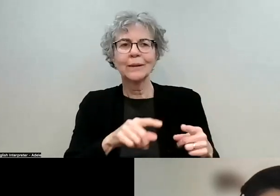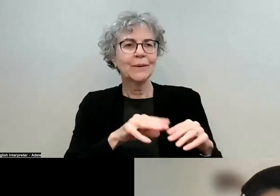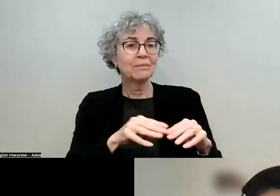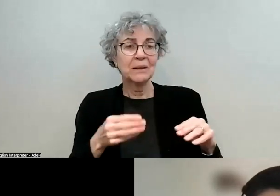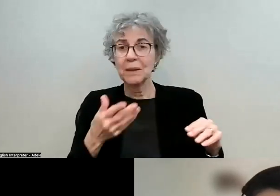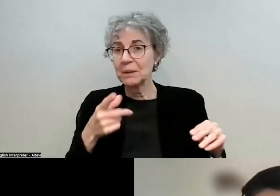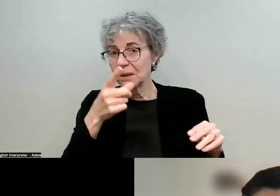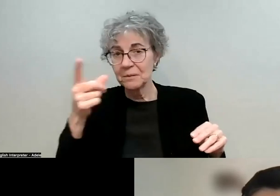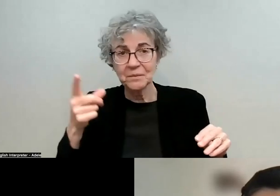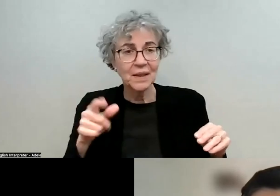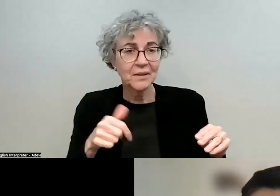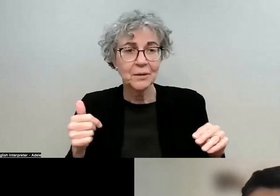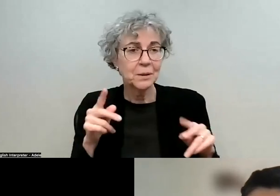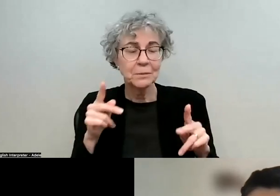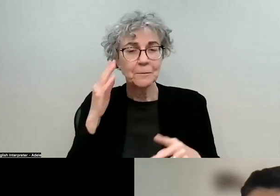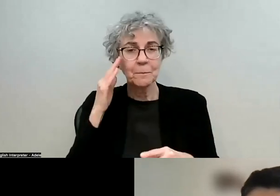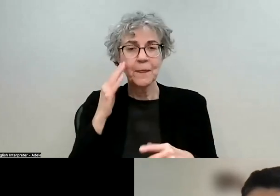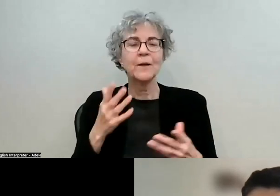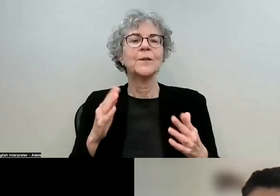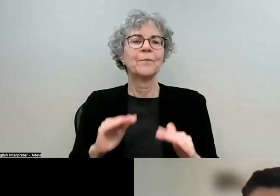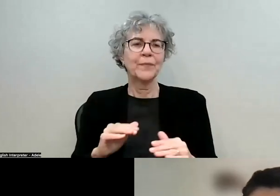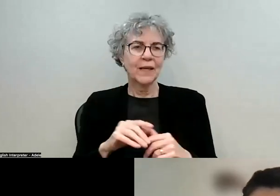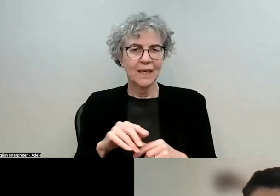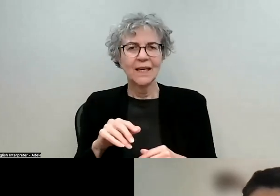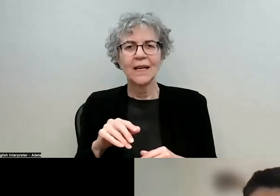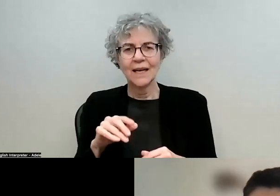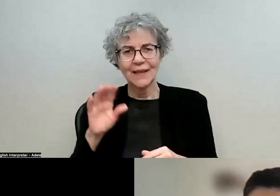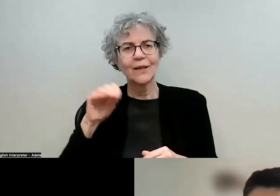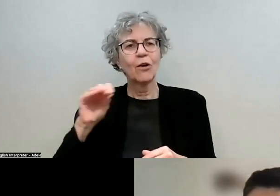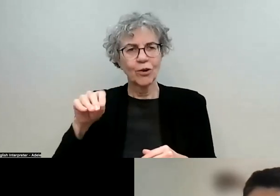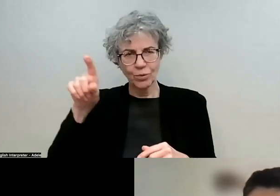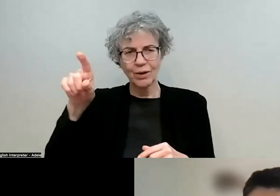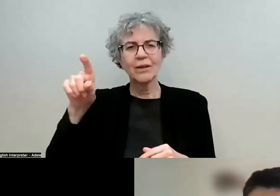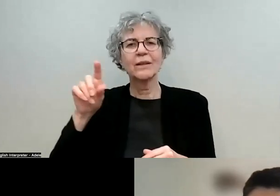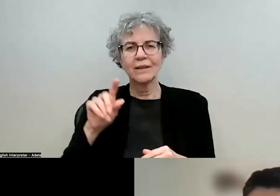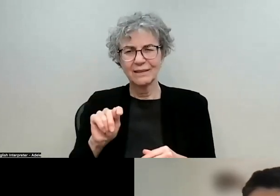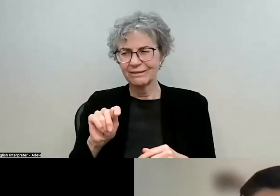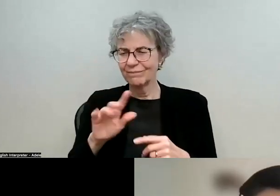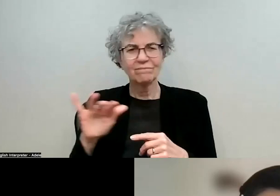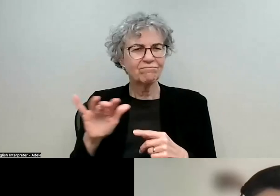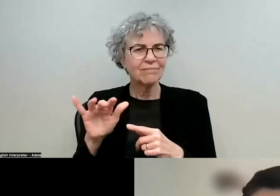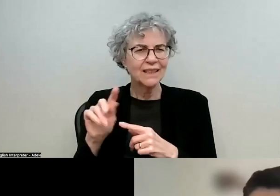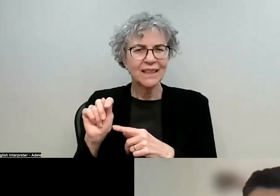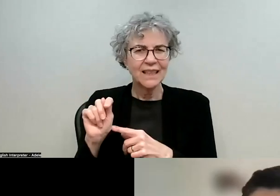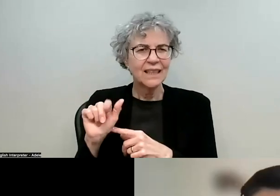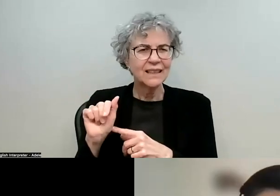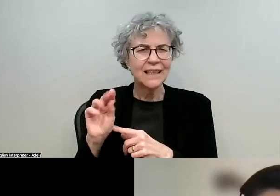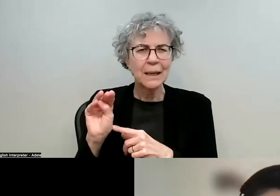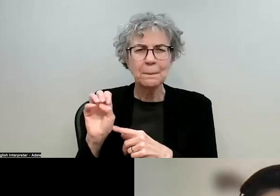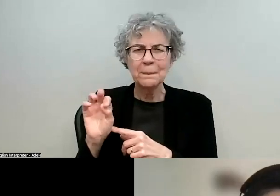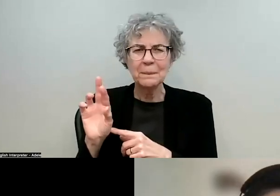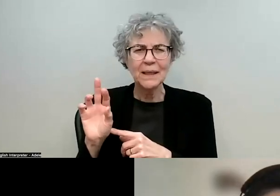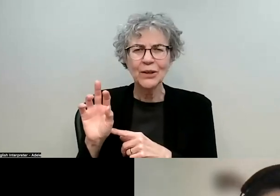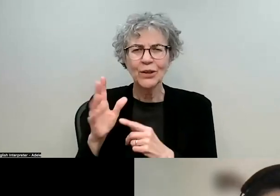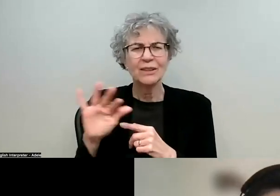may. And then yes, Tamir in Ottawa, that's another organization that is doing some work in